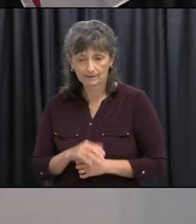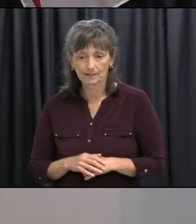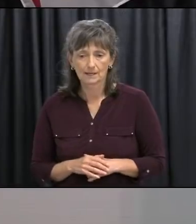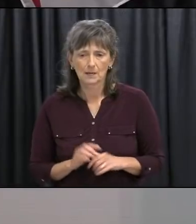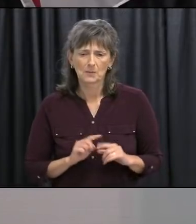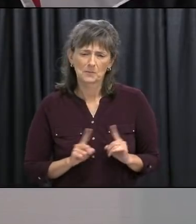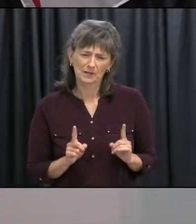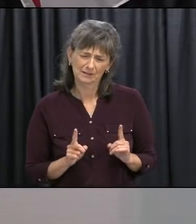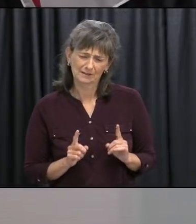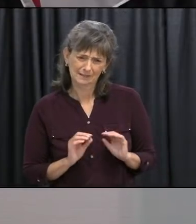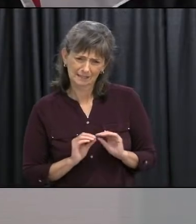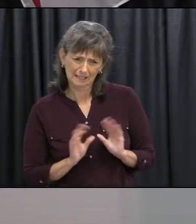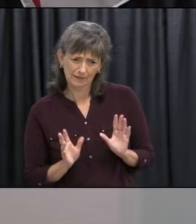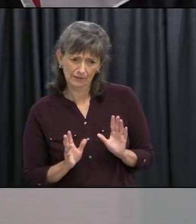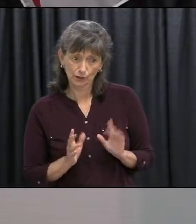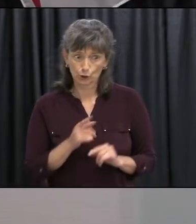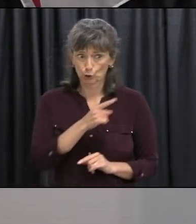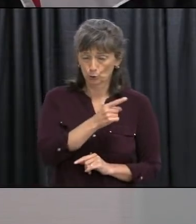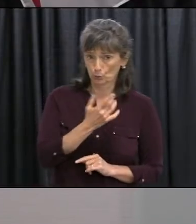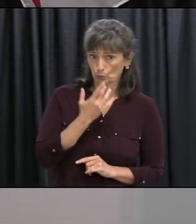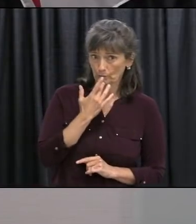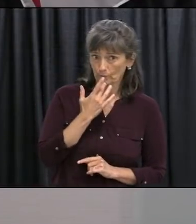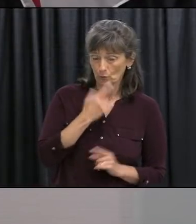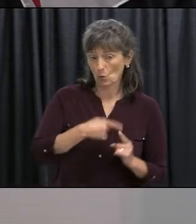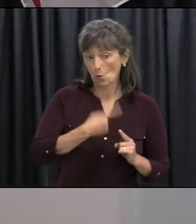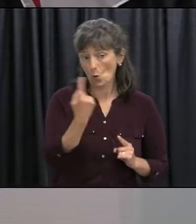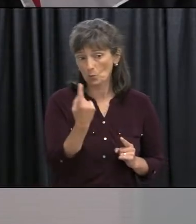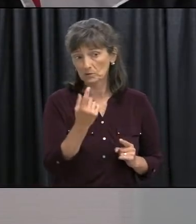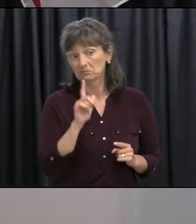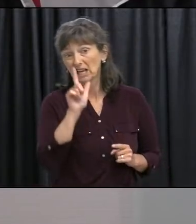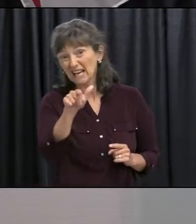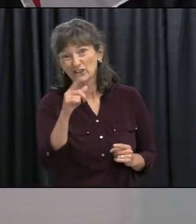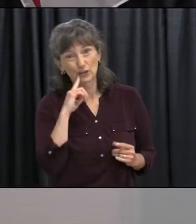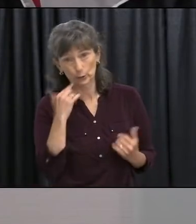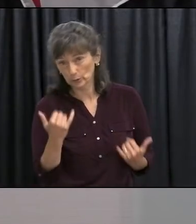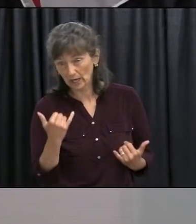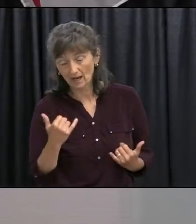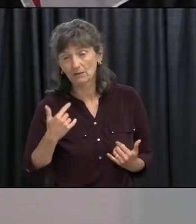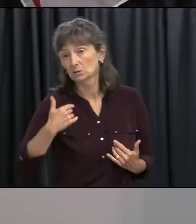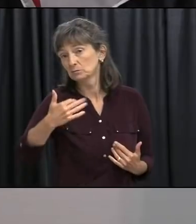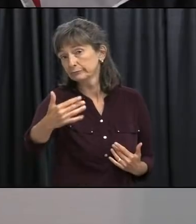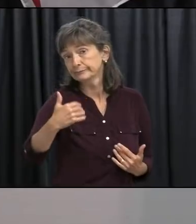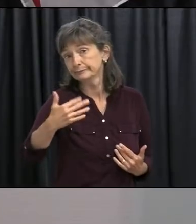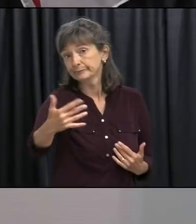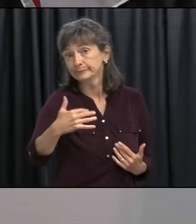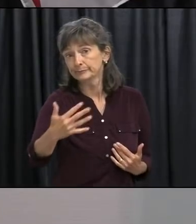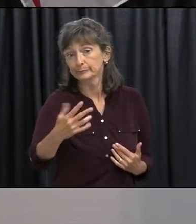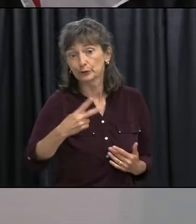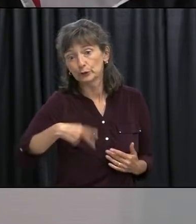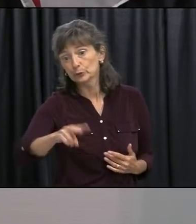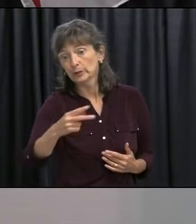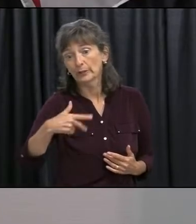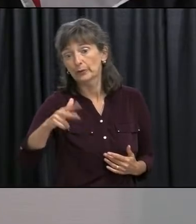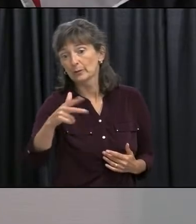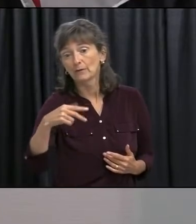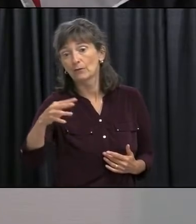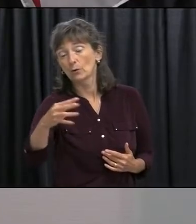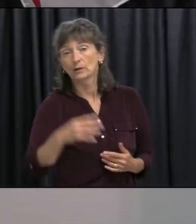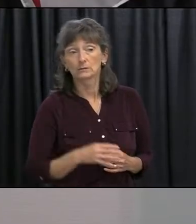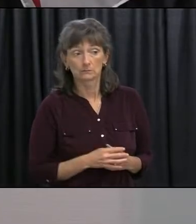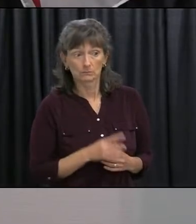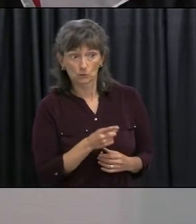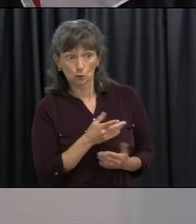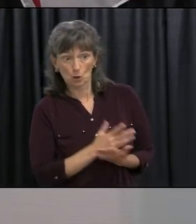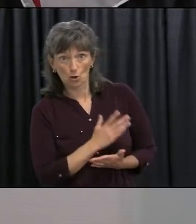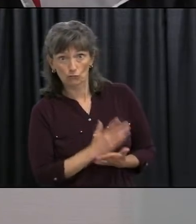generally clarify, are you in favor of the idea at some point, whether it's today, whether it's 2 weeks from now, 3 weeks from now, are